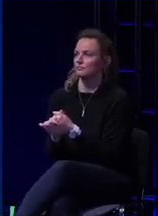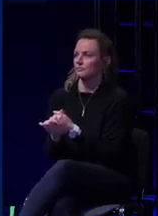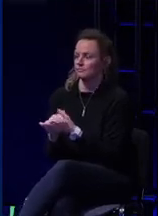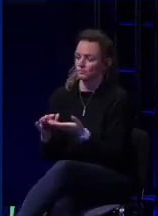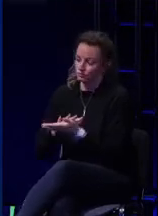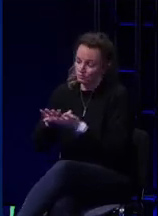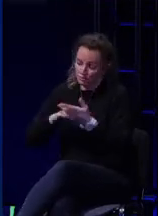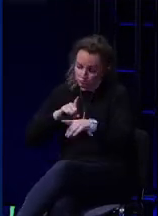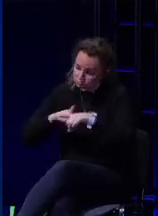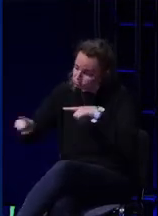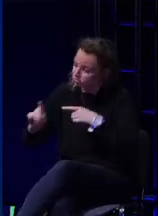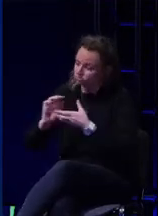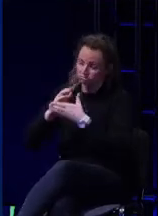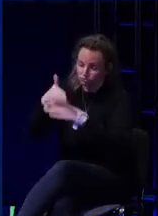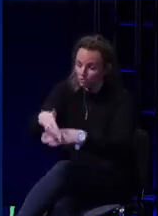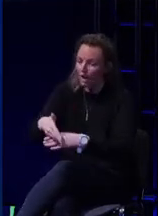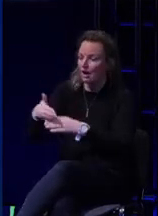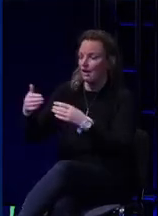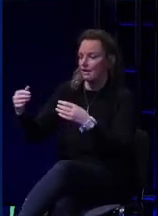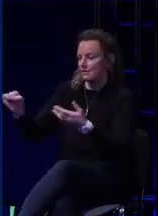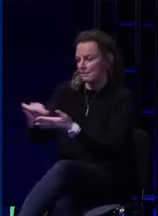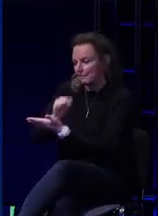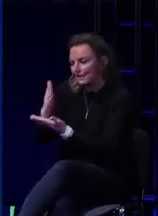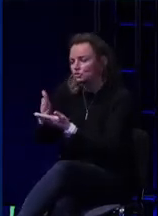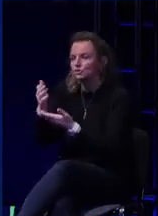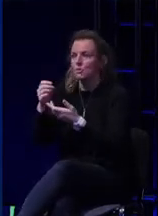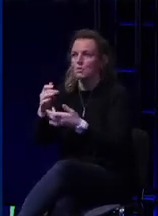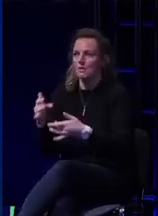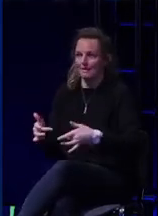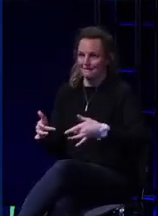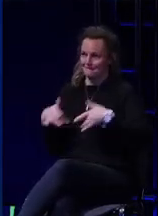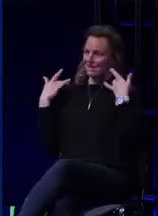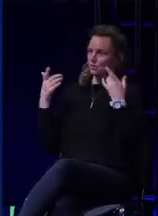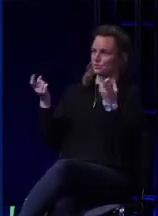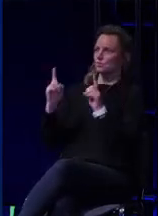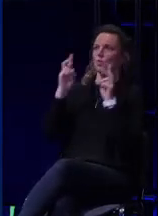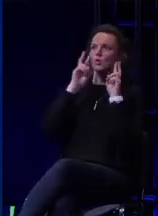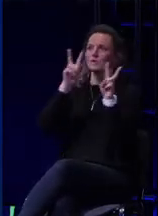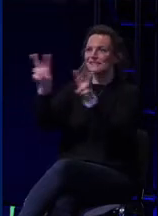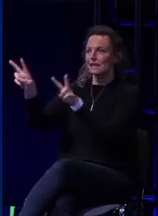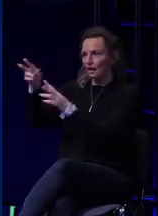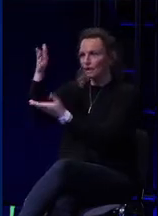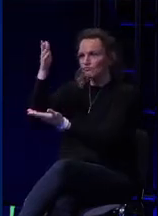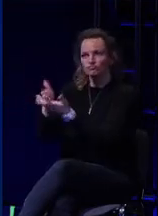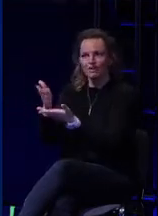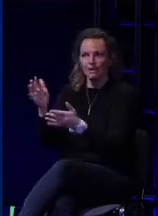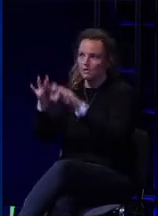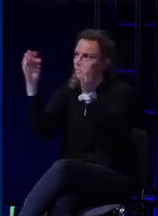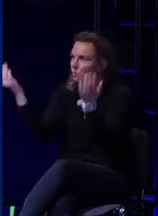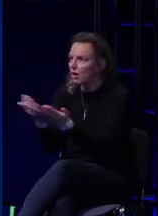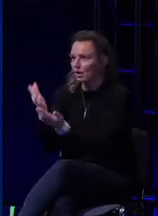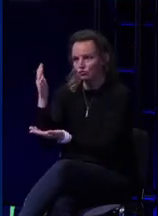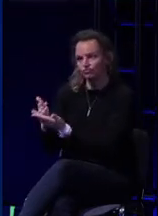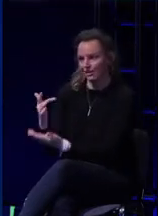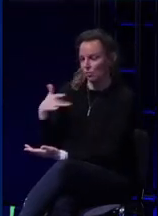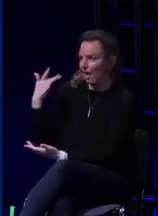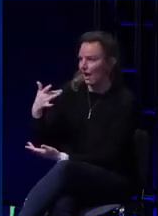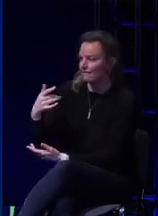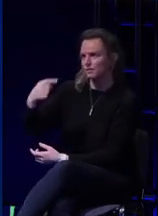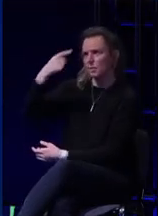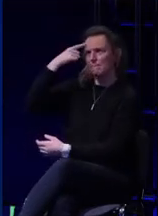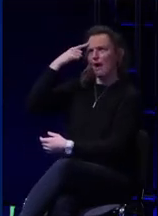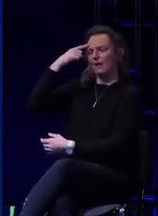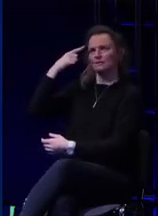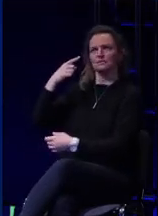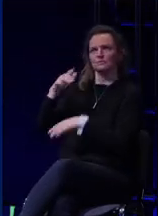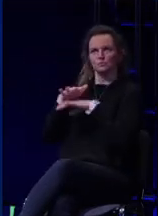lengths to make it feel like what you're seeing really does exist, even though, of course, the mind is telling you it doesn't in this